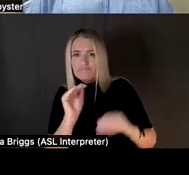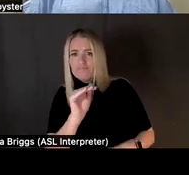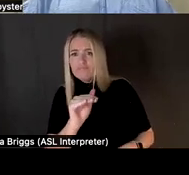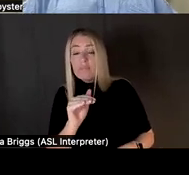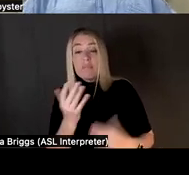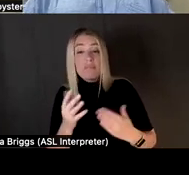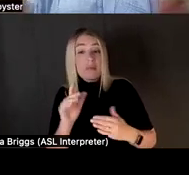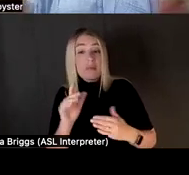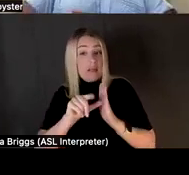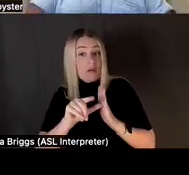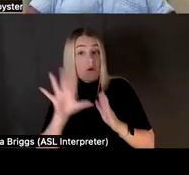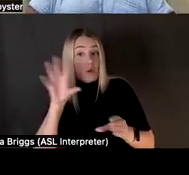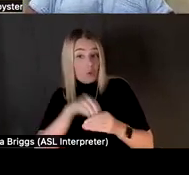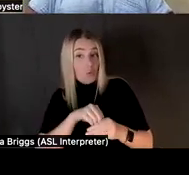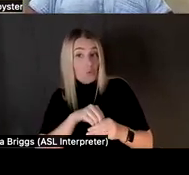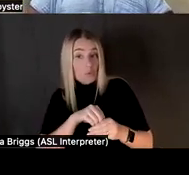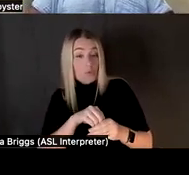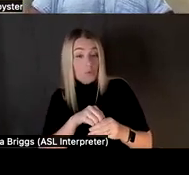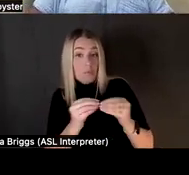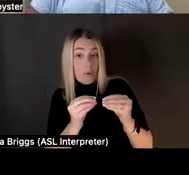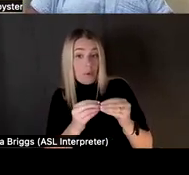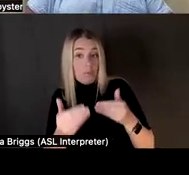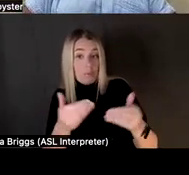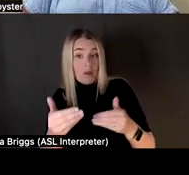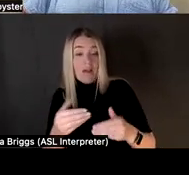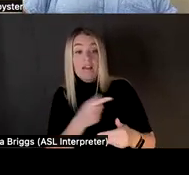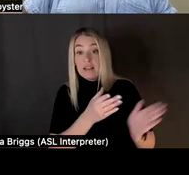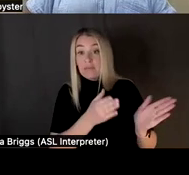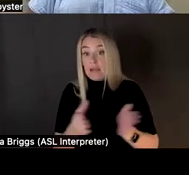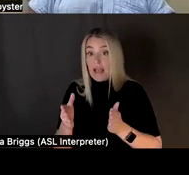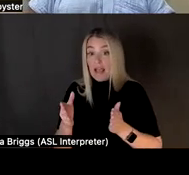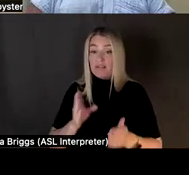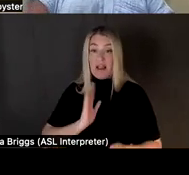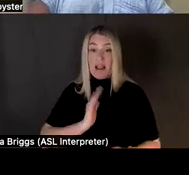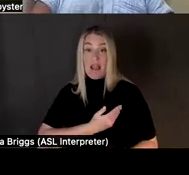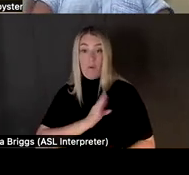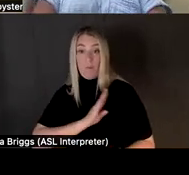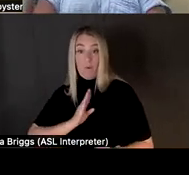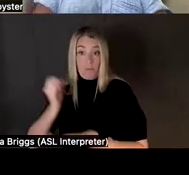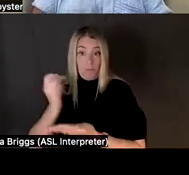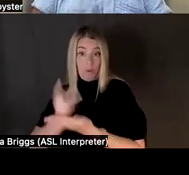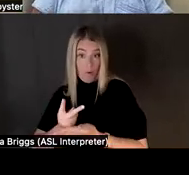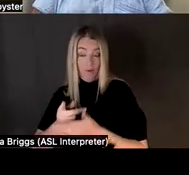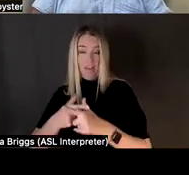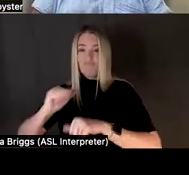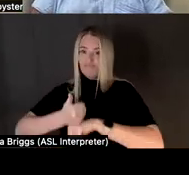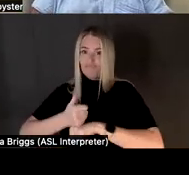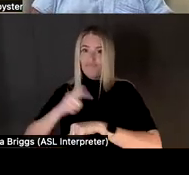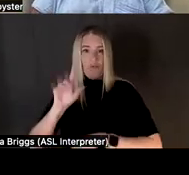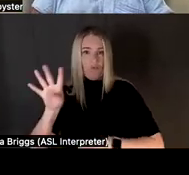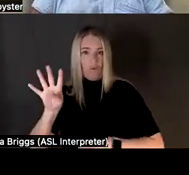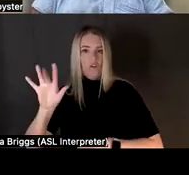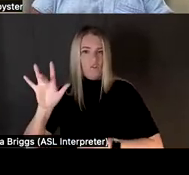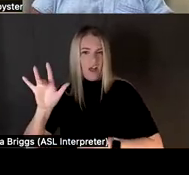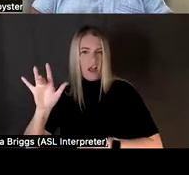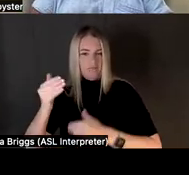those in the plan. And then this plan will be approved by our board and it will be then in effect for 24-25.